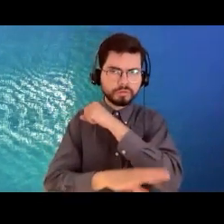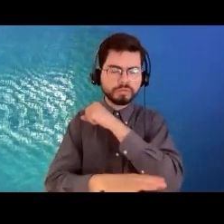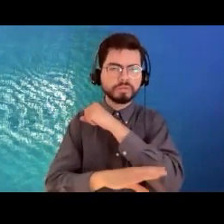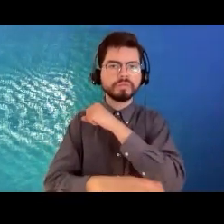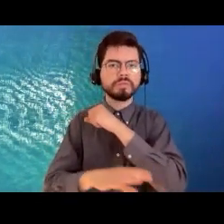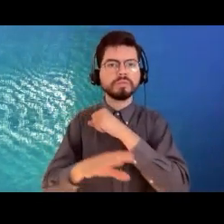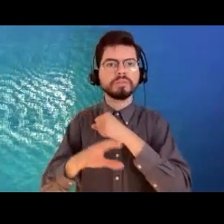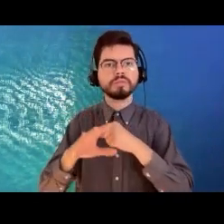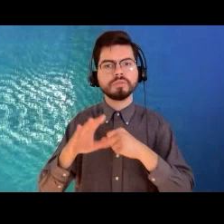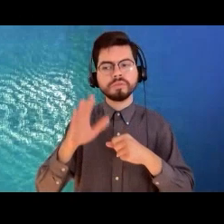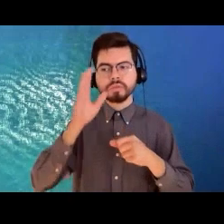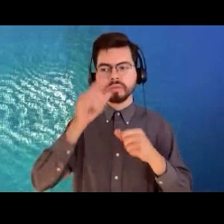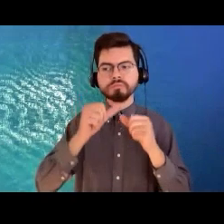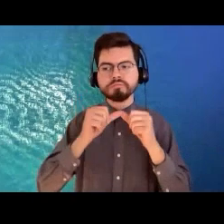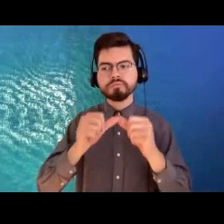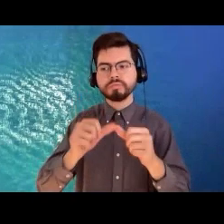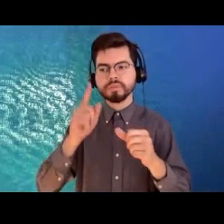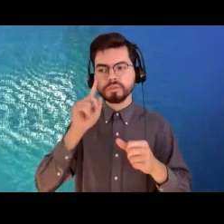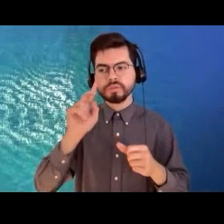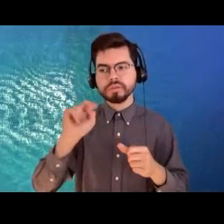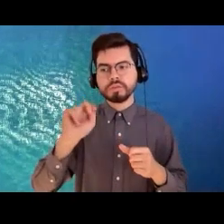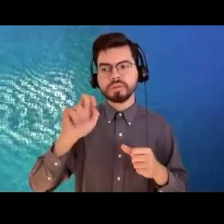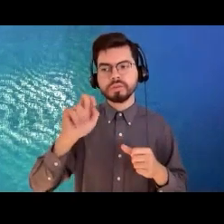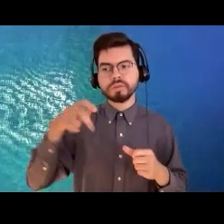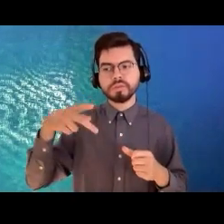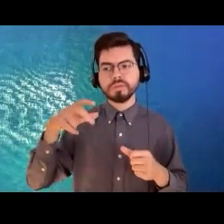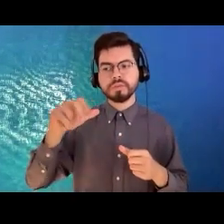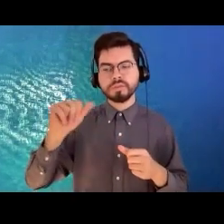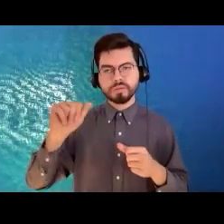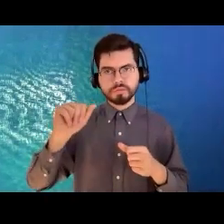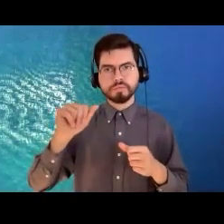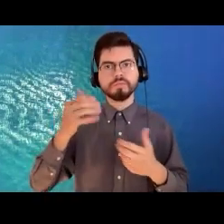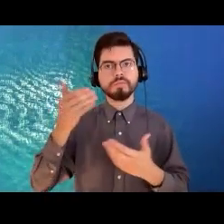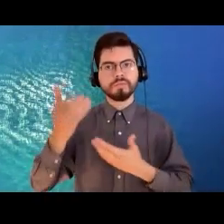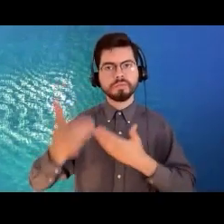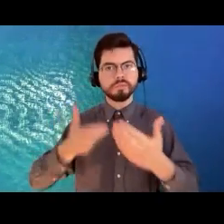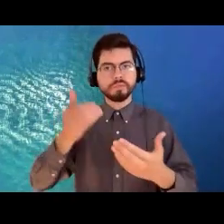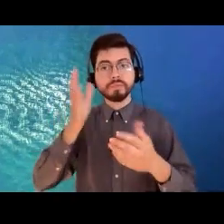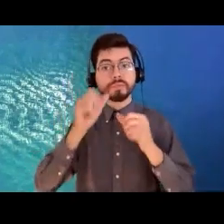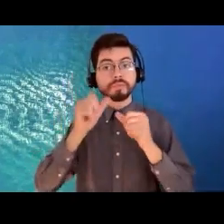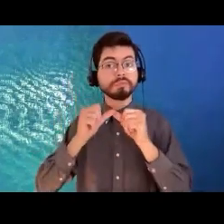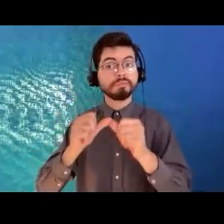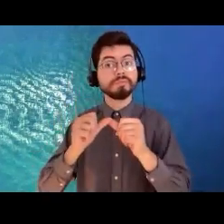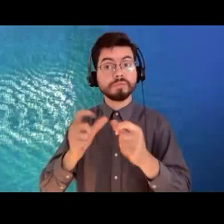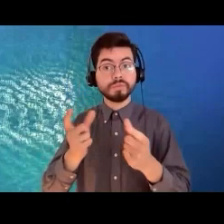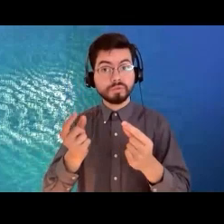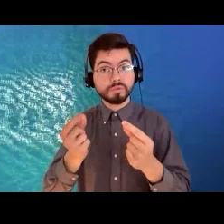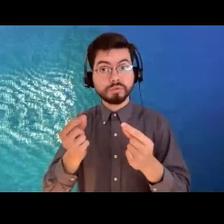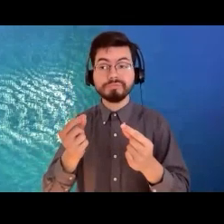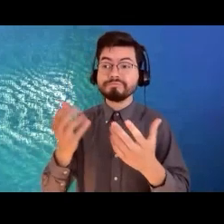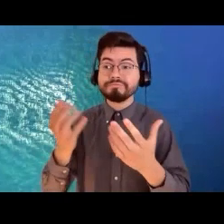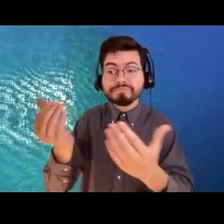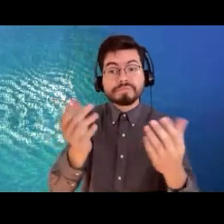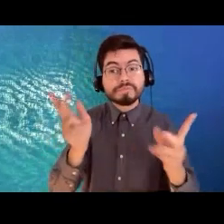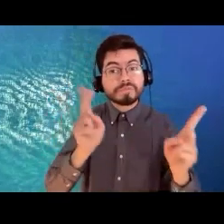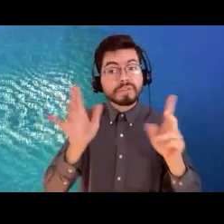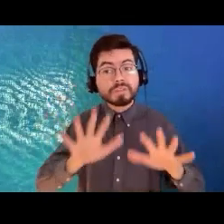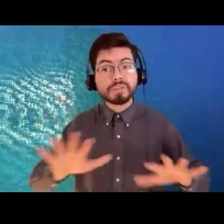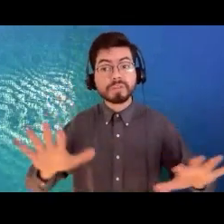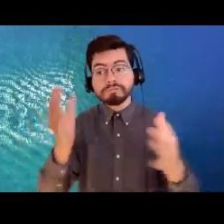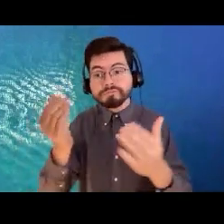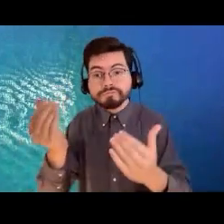NEPA process and an environmental assessment where we would continue to go back out and seek public opinion, public thoughts on the